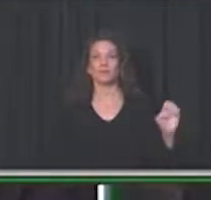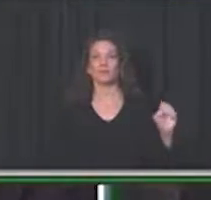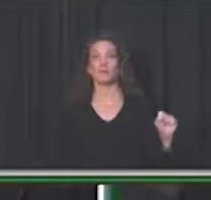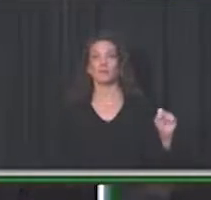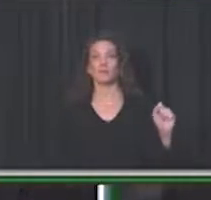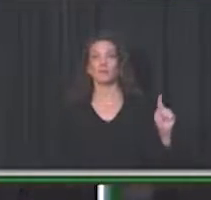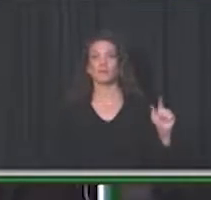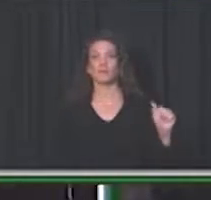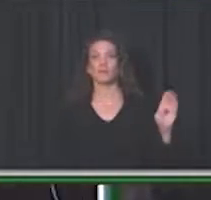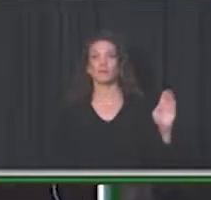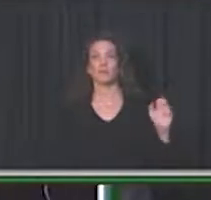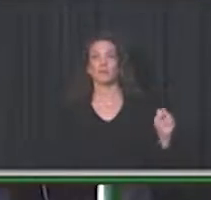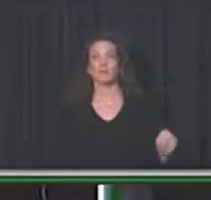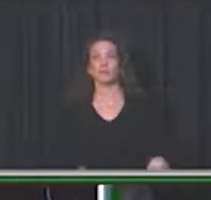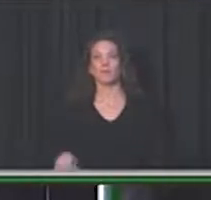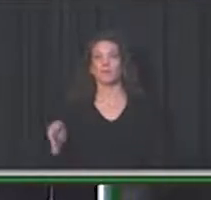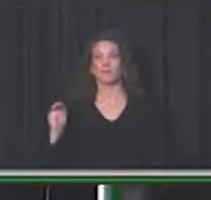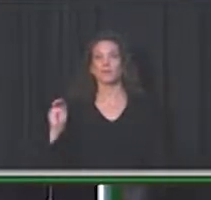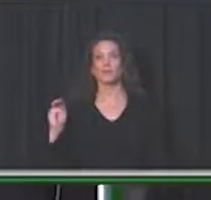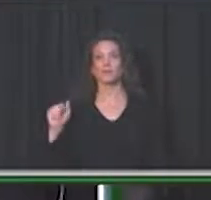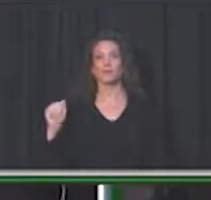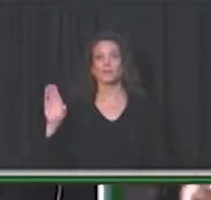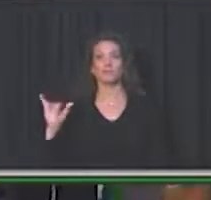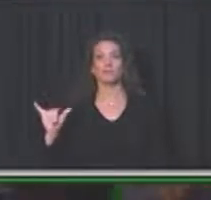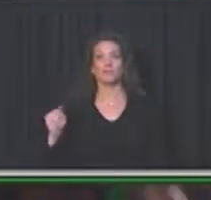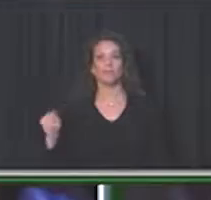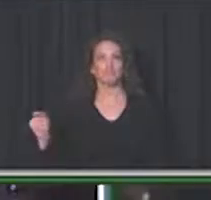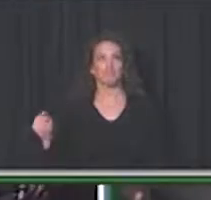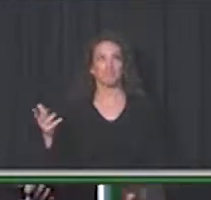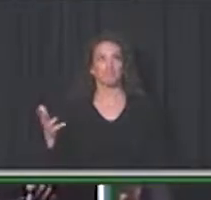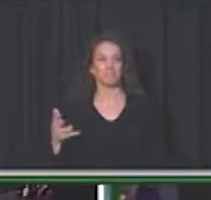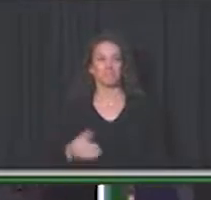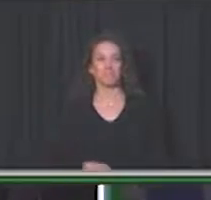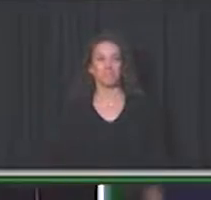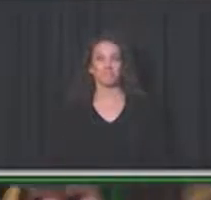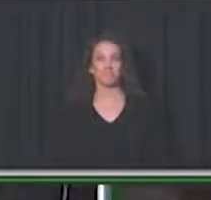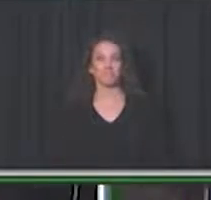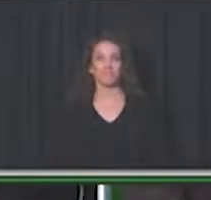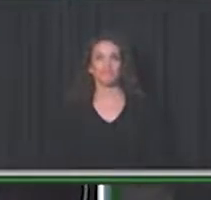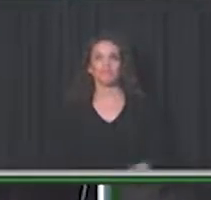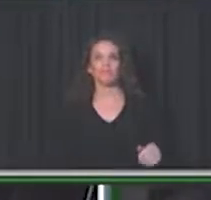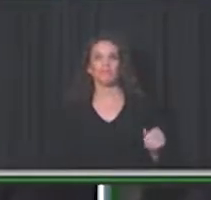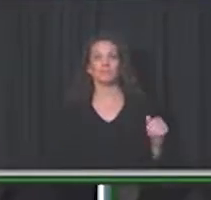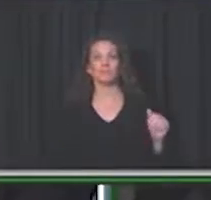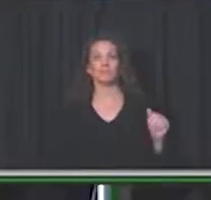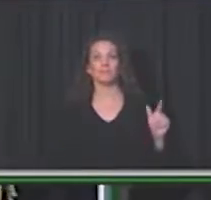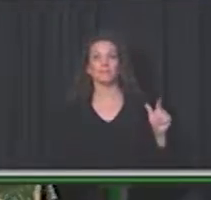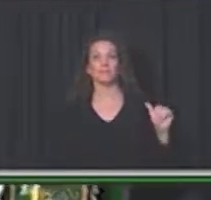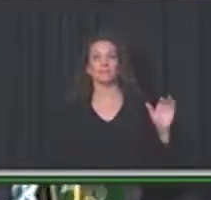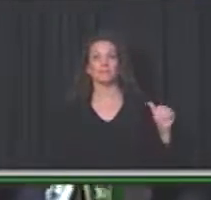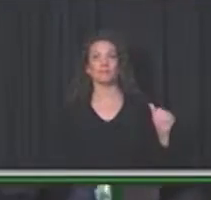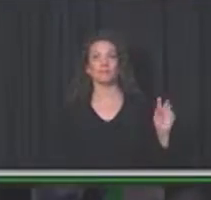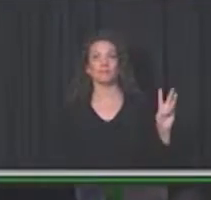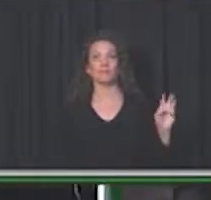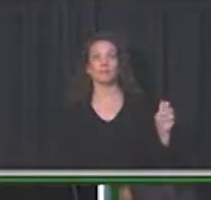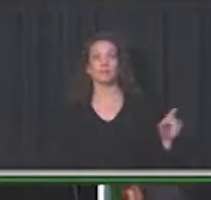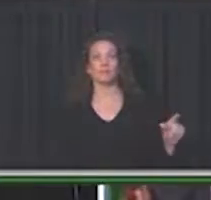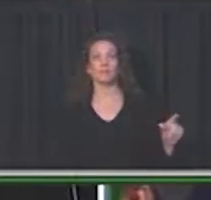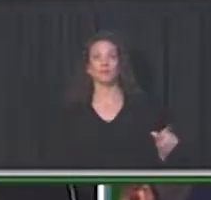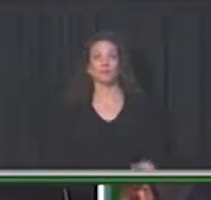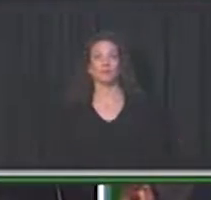Juarez. Lindsay Boscovic Durst. Alisa Zhang.